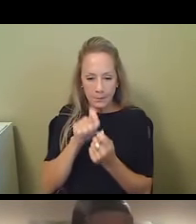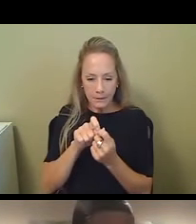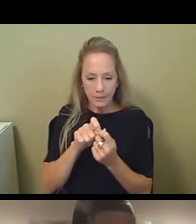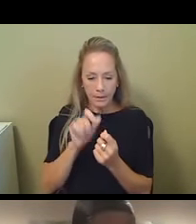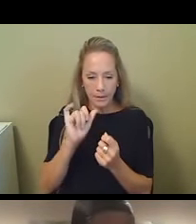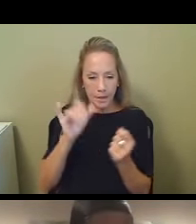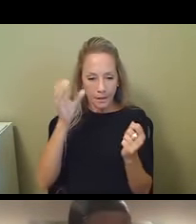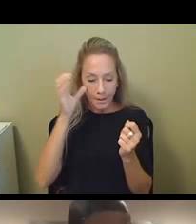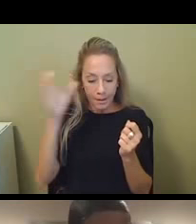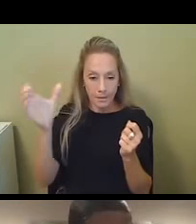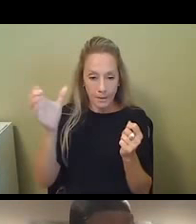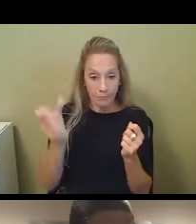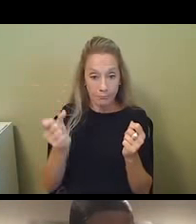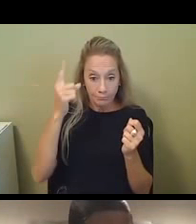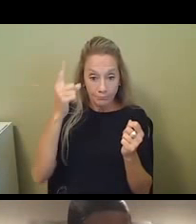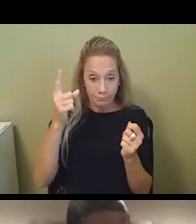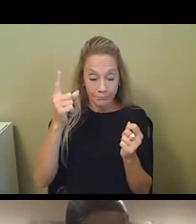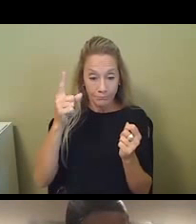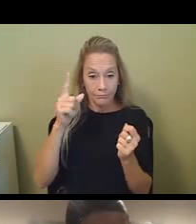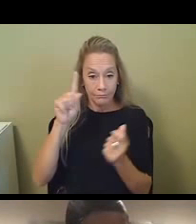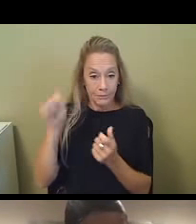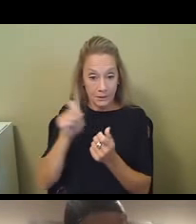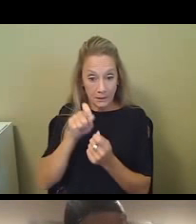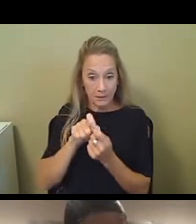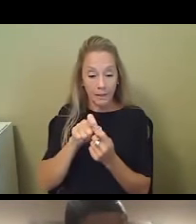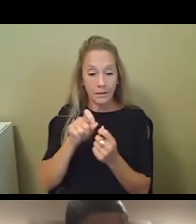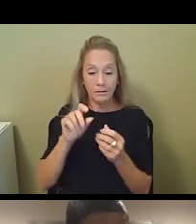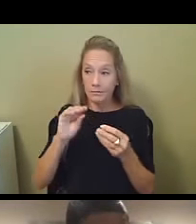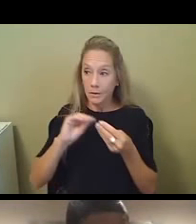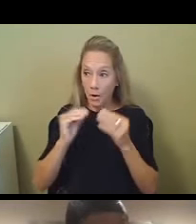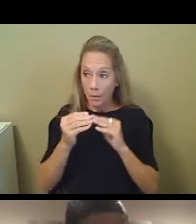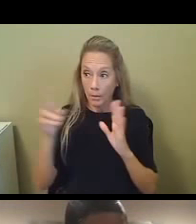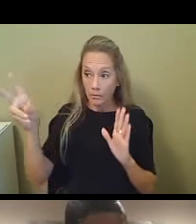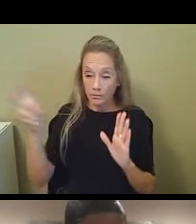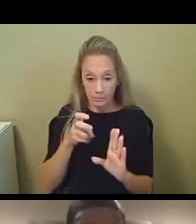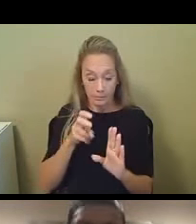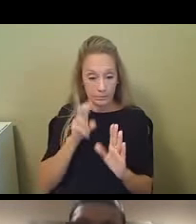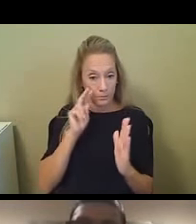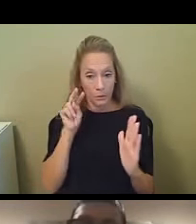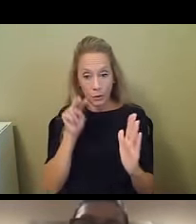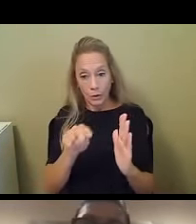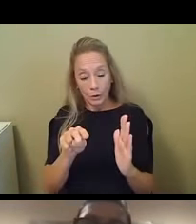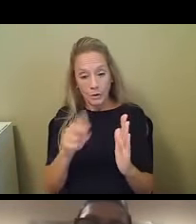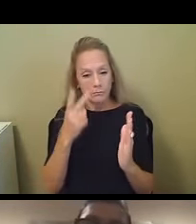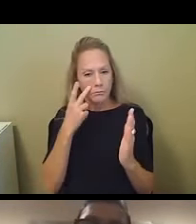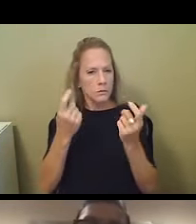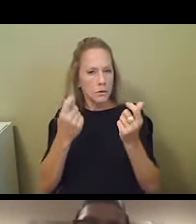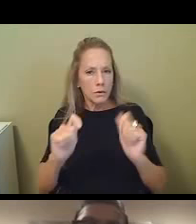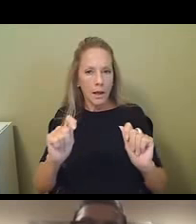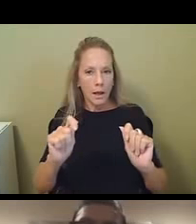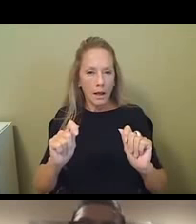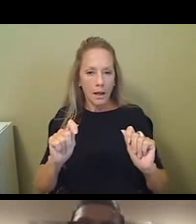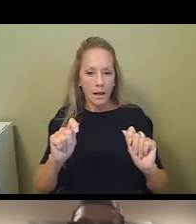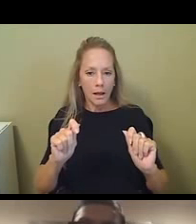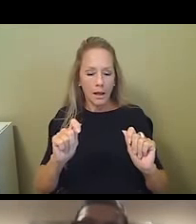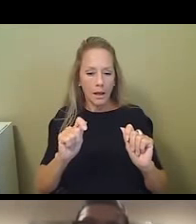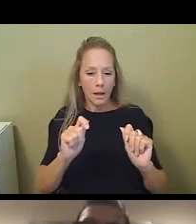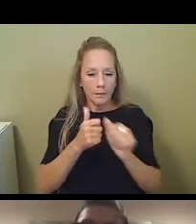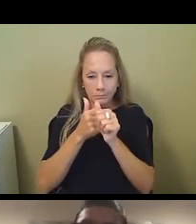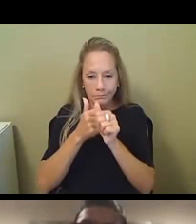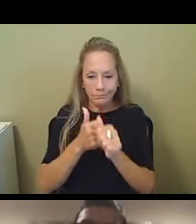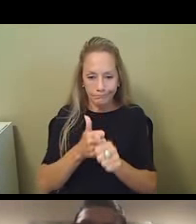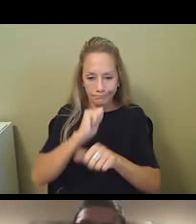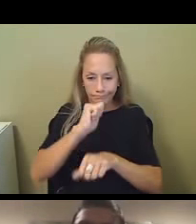concepts and numbers that can be looked at to try to base decisions